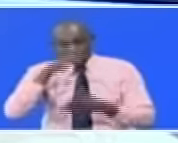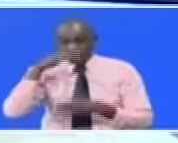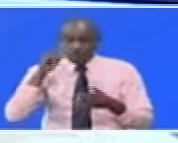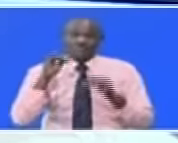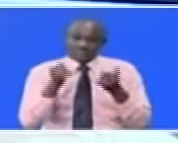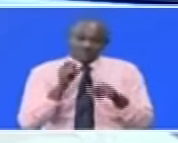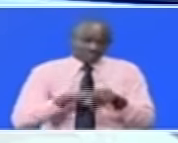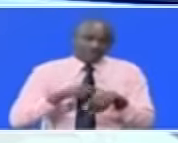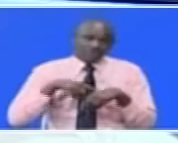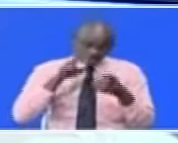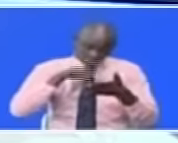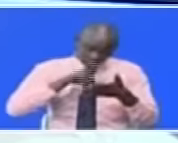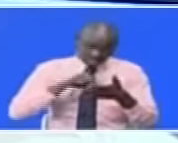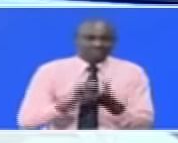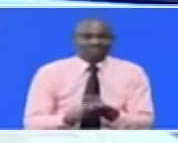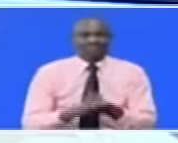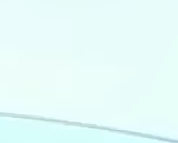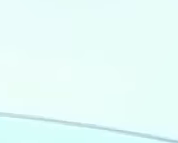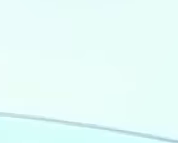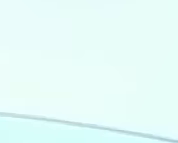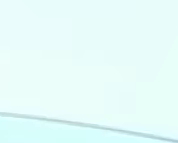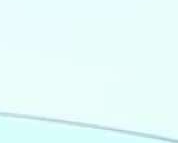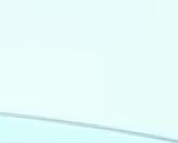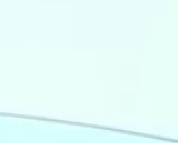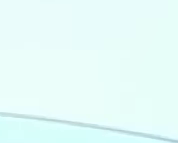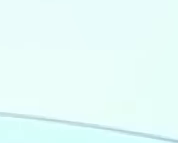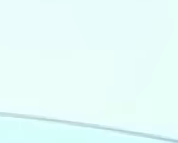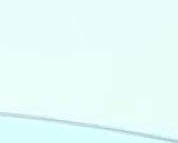come back from this break. Don't go away.